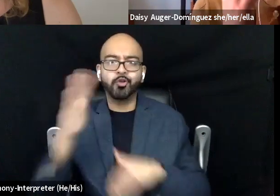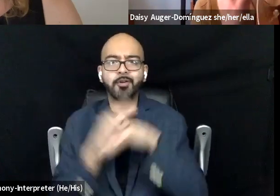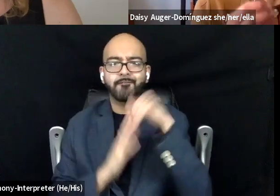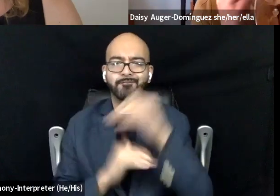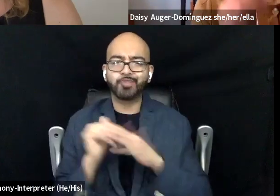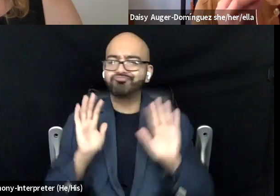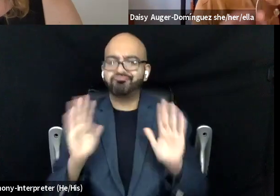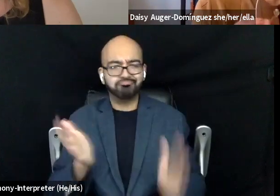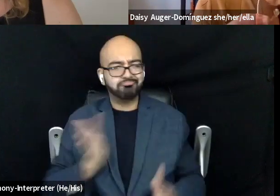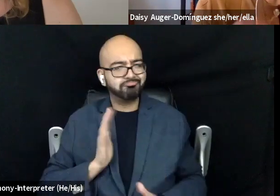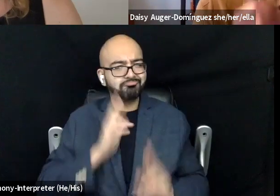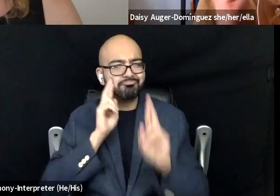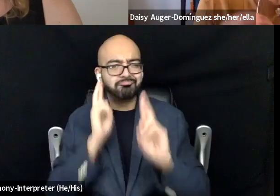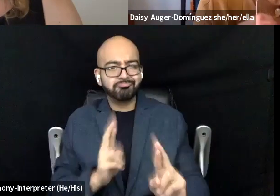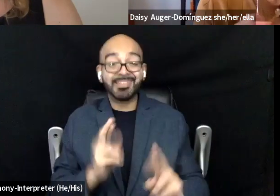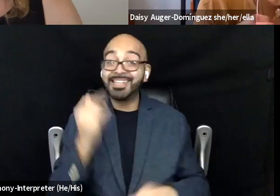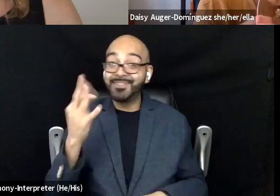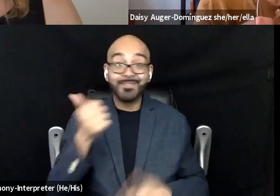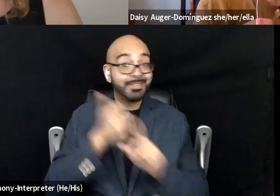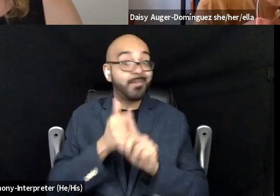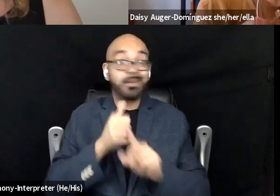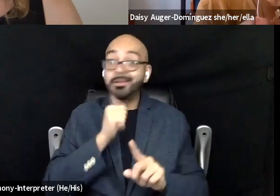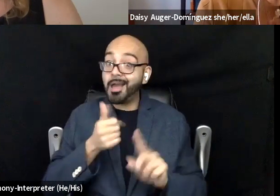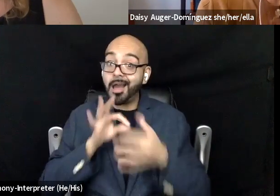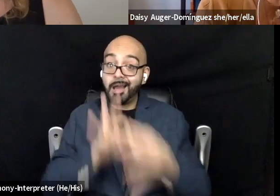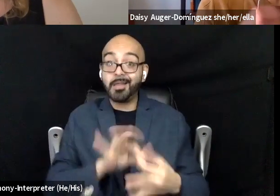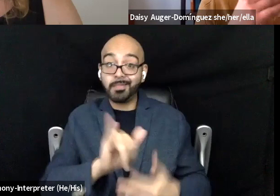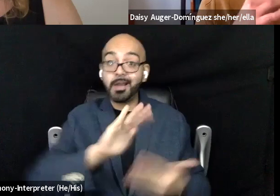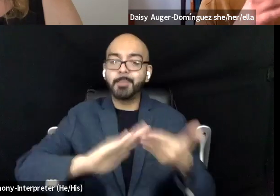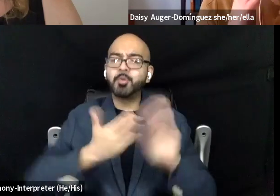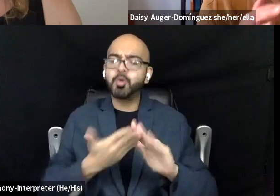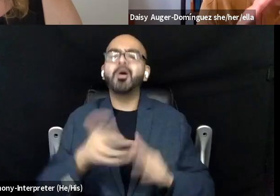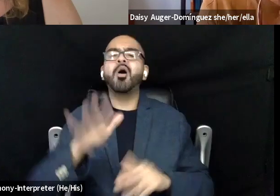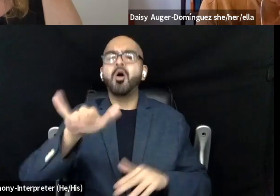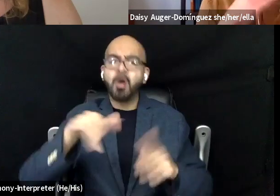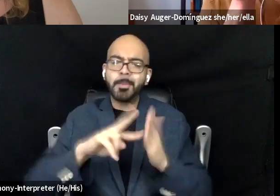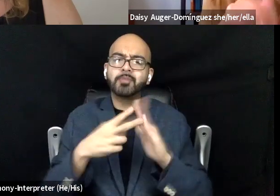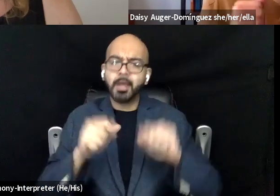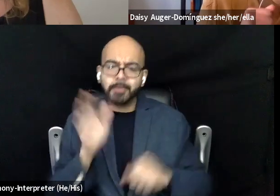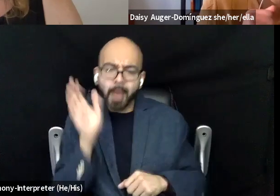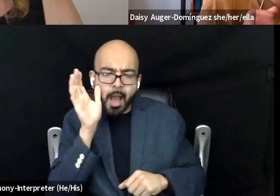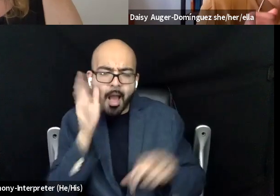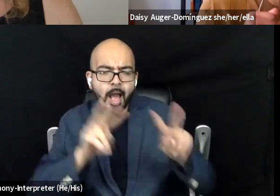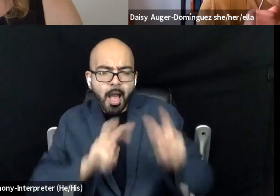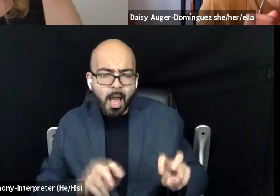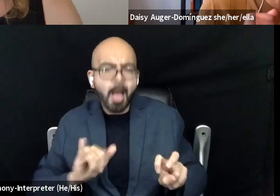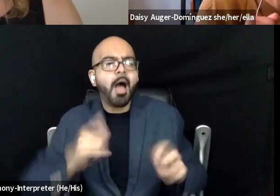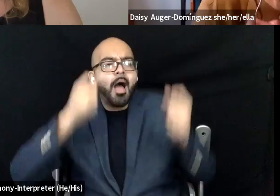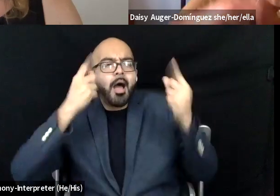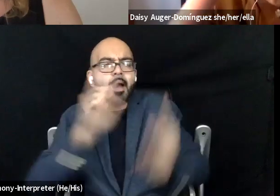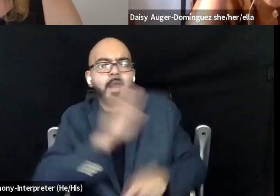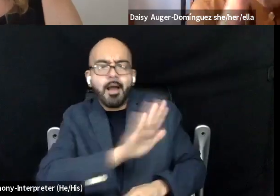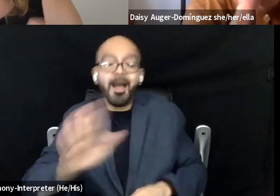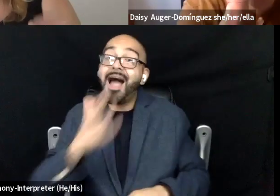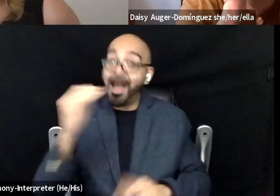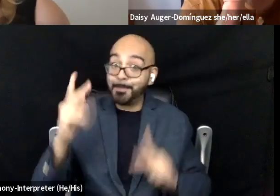creates a really great opportunity to better understand where people are coming from. And let me tell you, folks are usually really excited to talk about it.